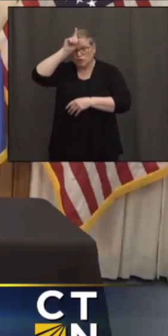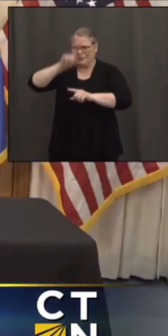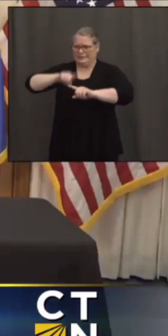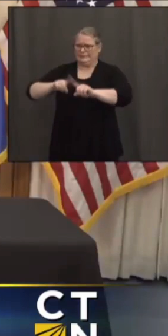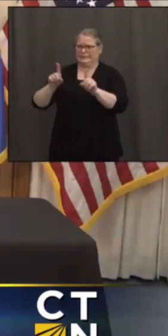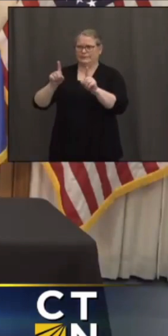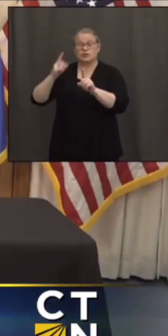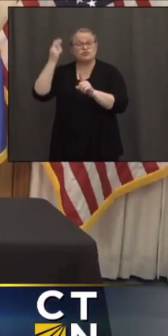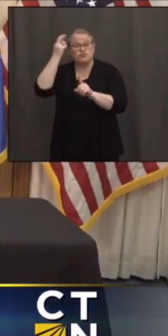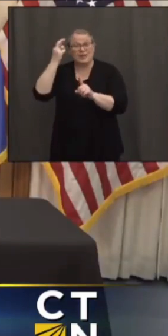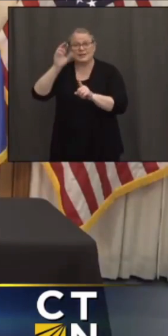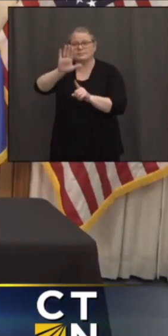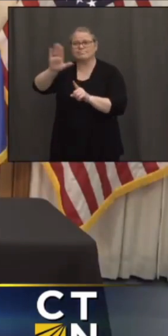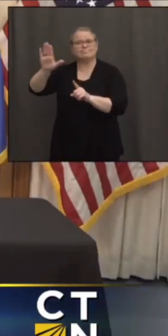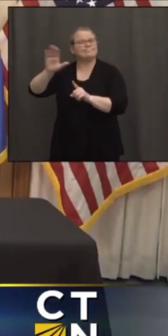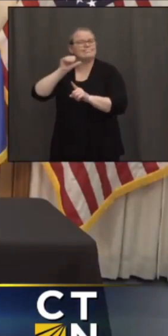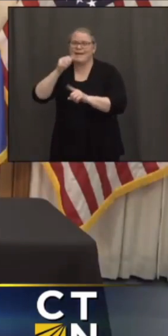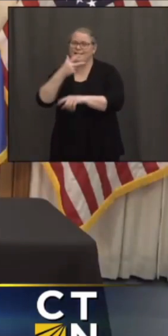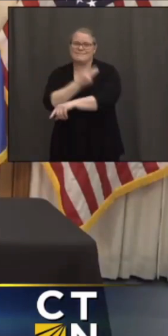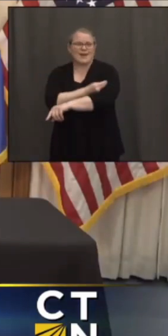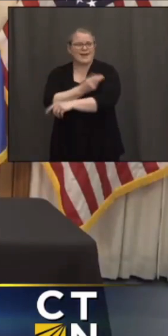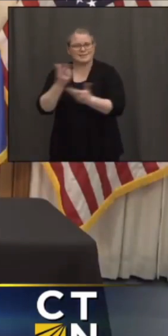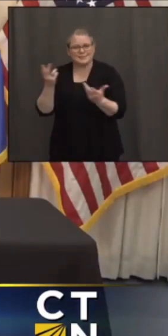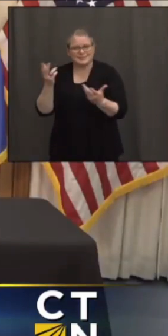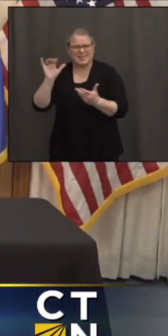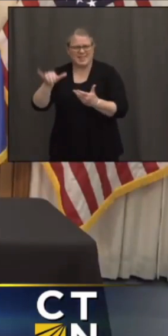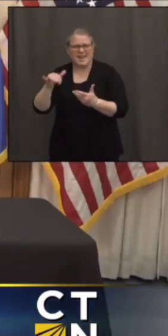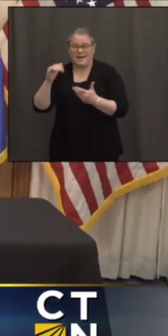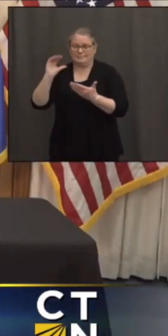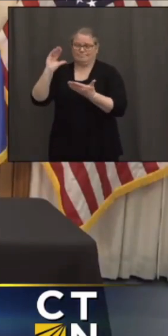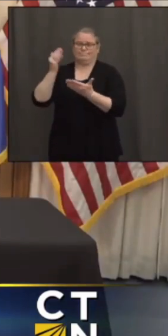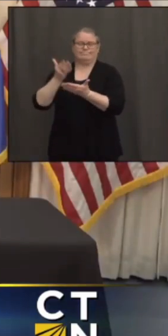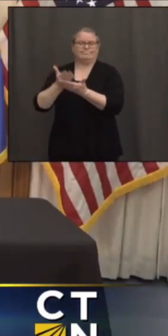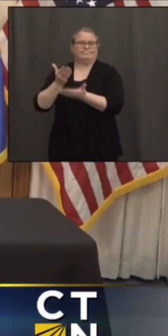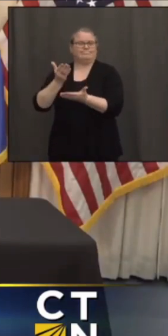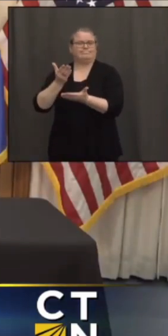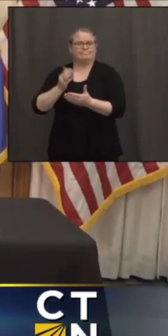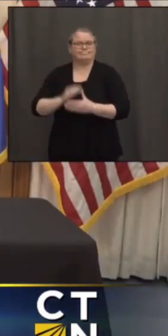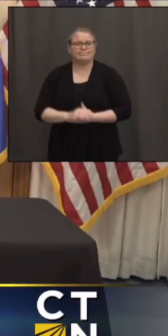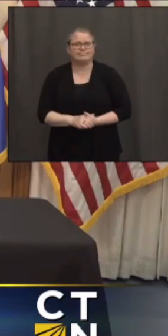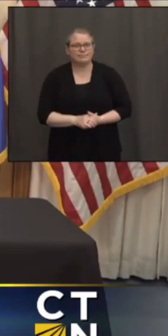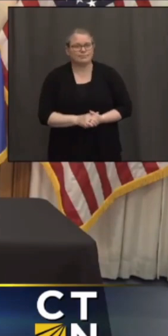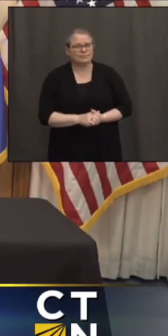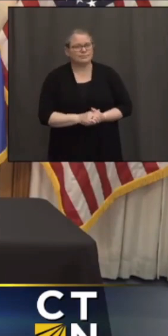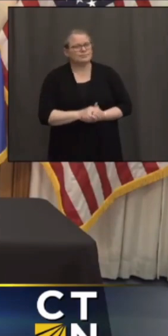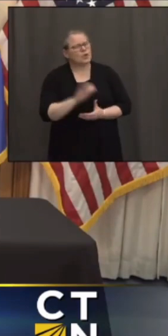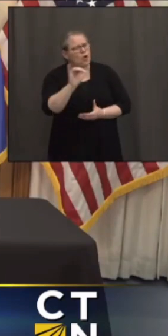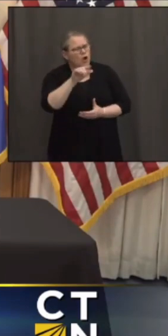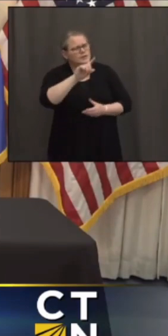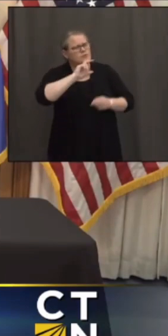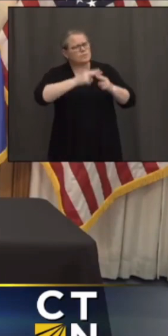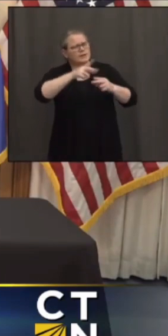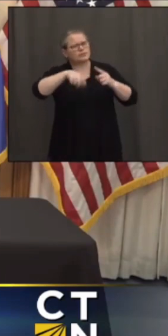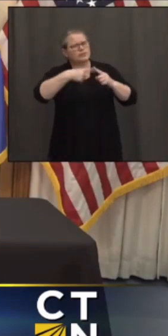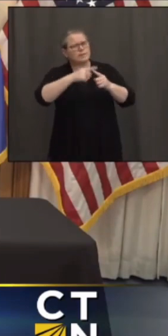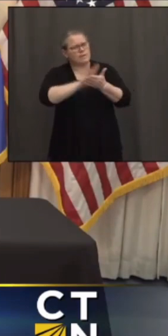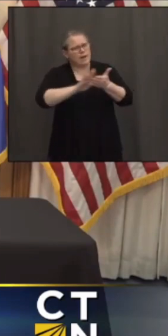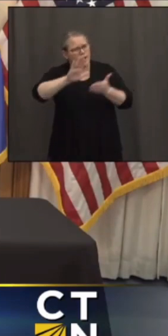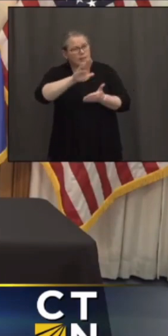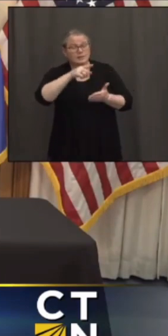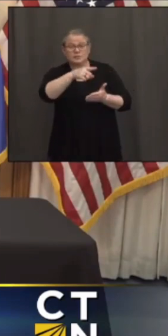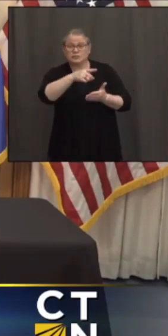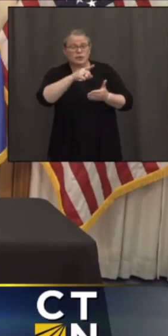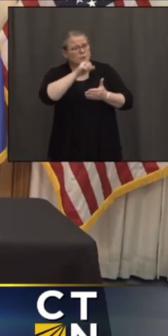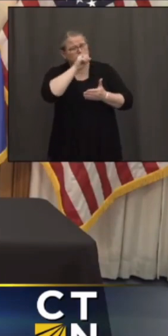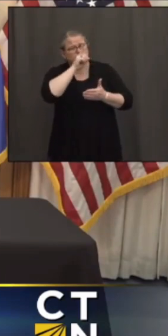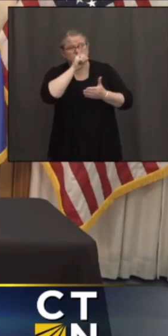also, someone asked you also about with respect to colleges, and the fact that you're not asking people to